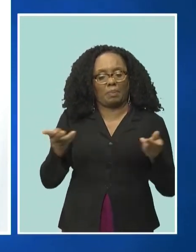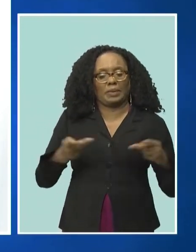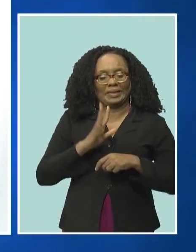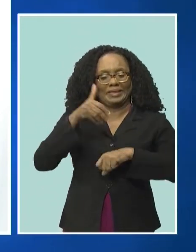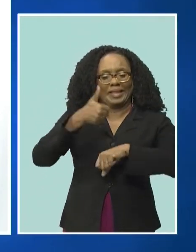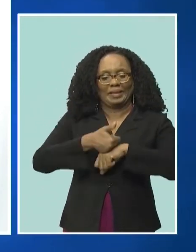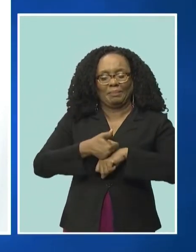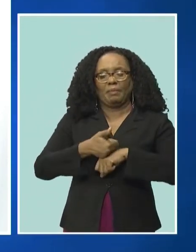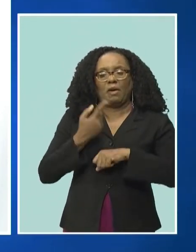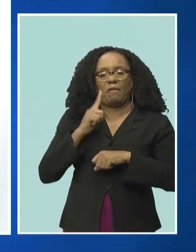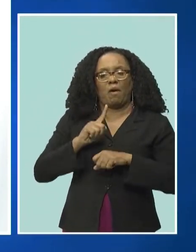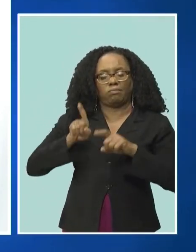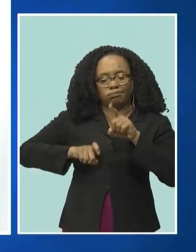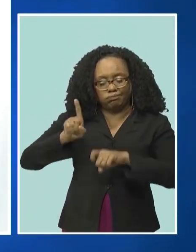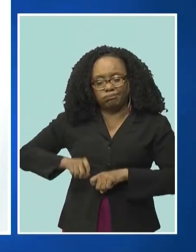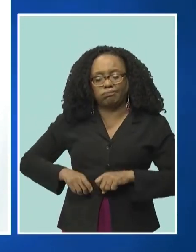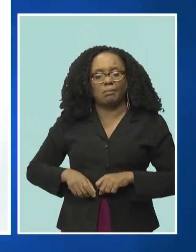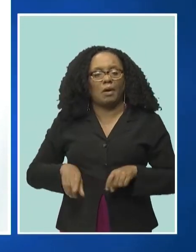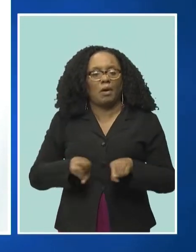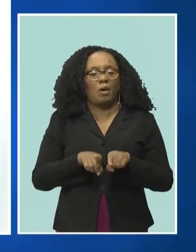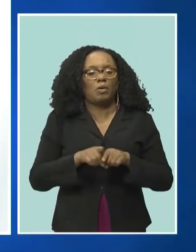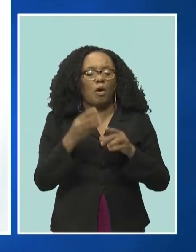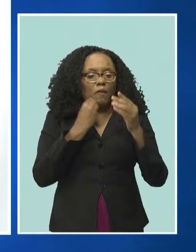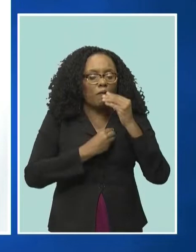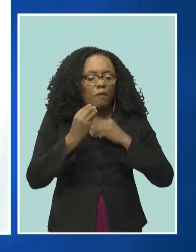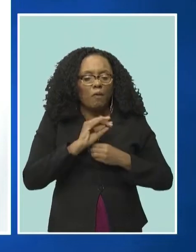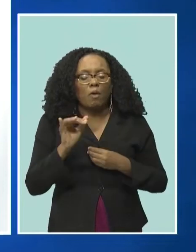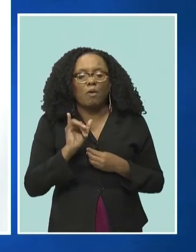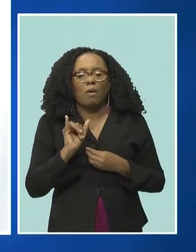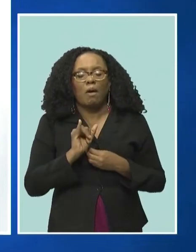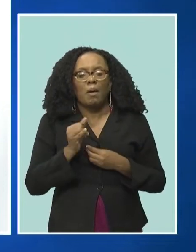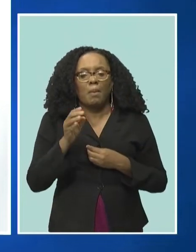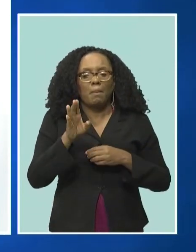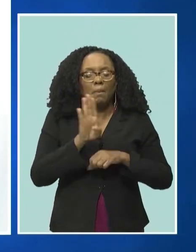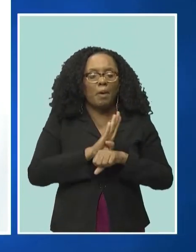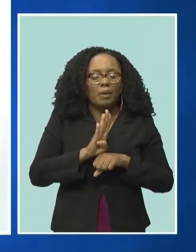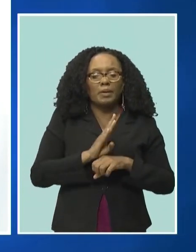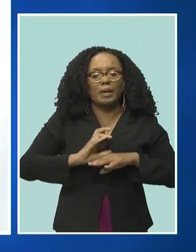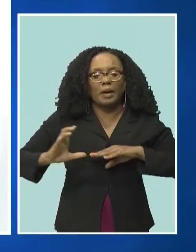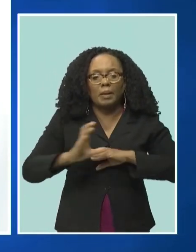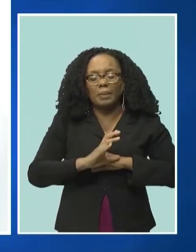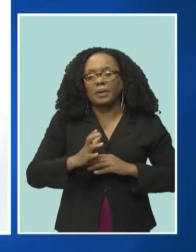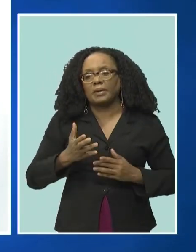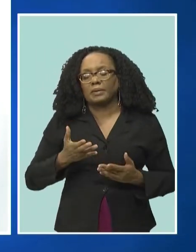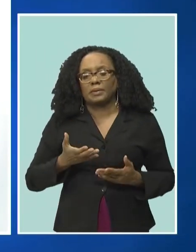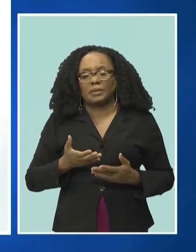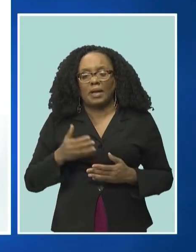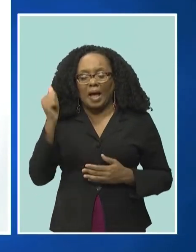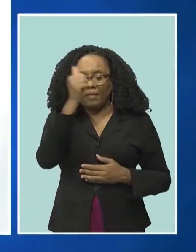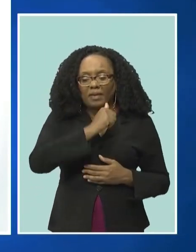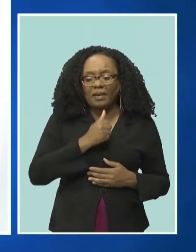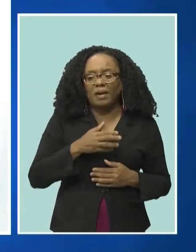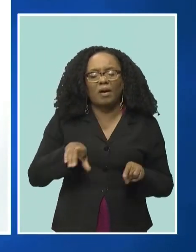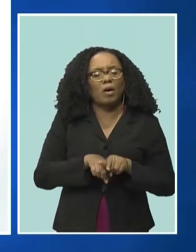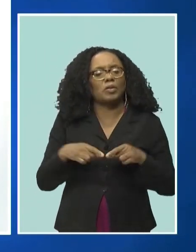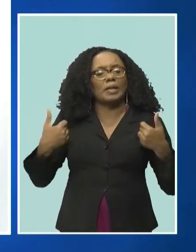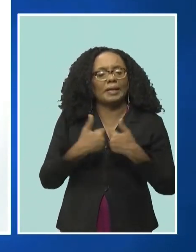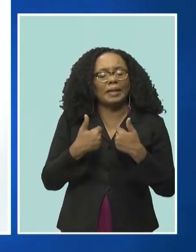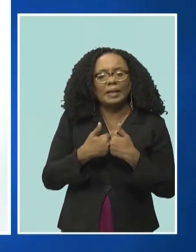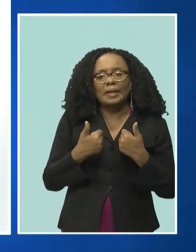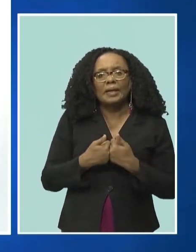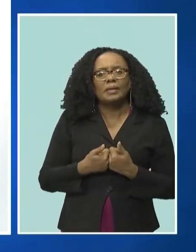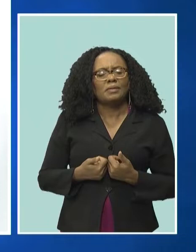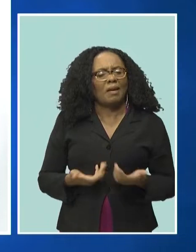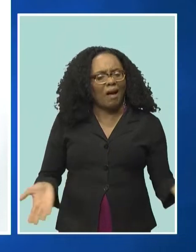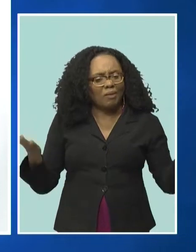court with Barbadian and African delicacies, hopscotch, wari, Chinese skit. Come on out, bring the children. It's going to be